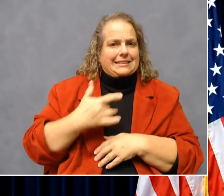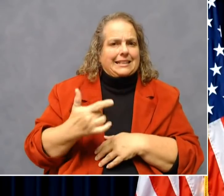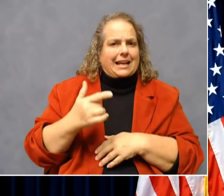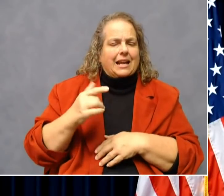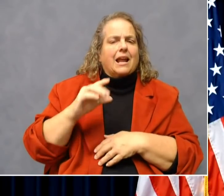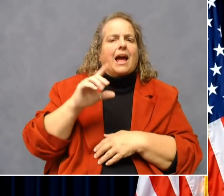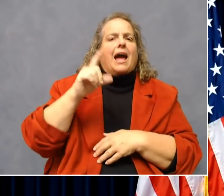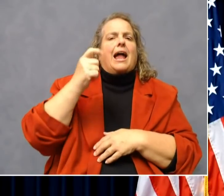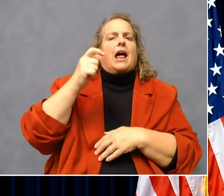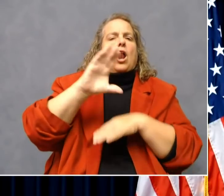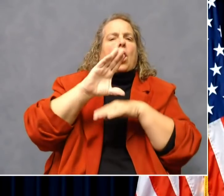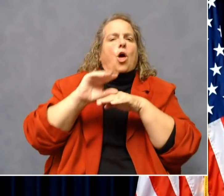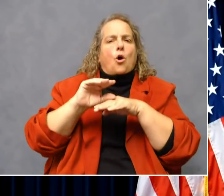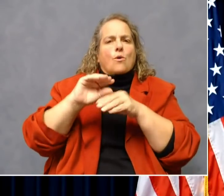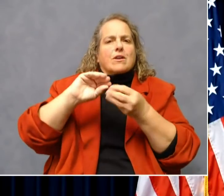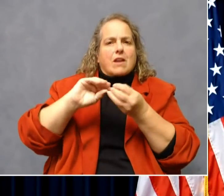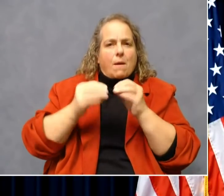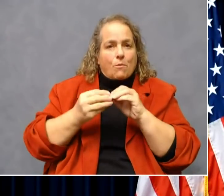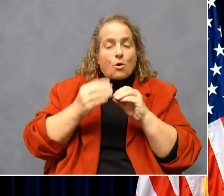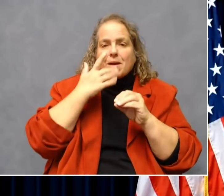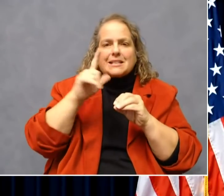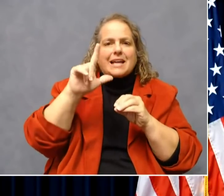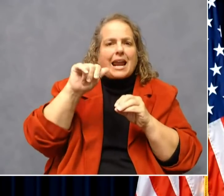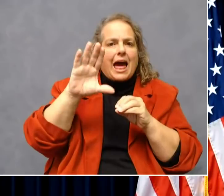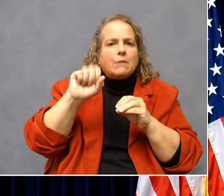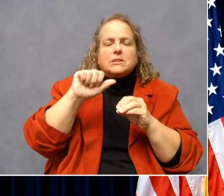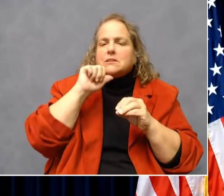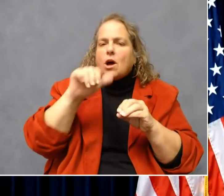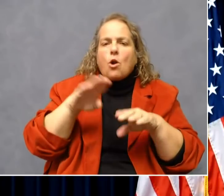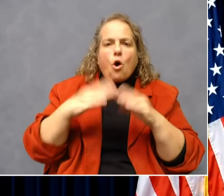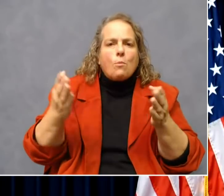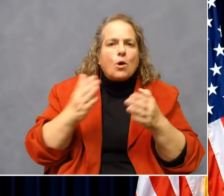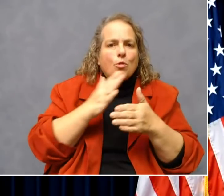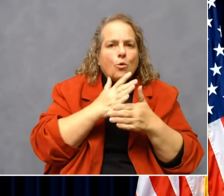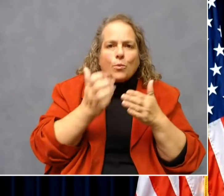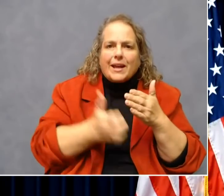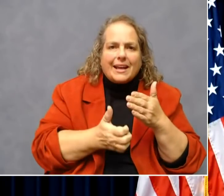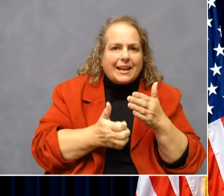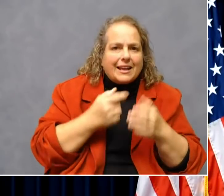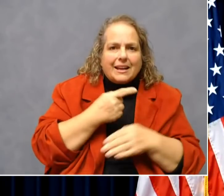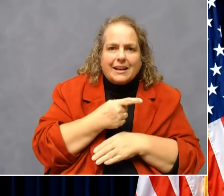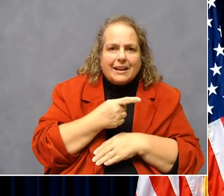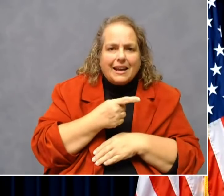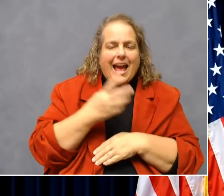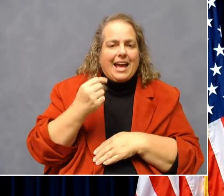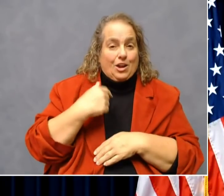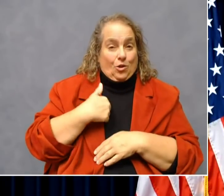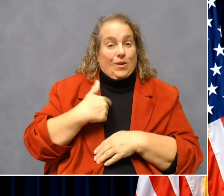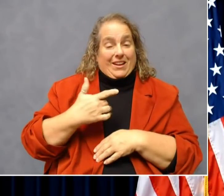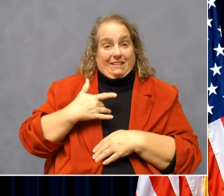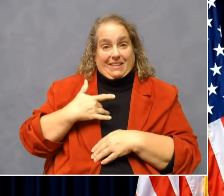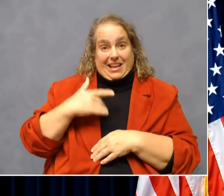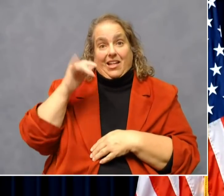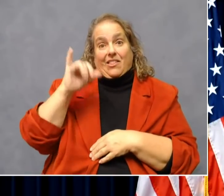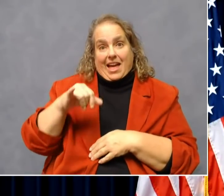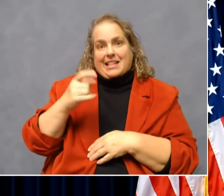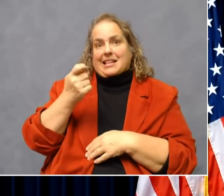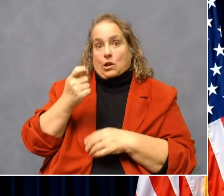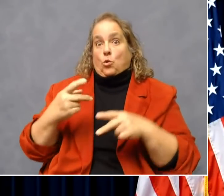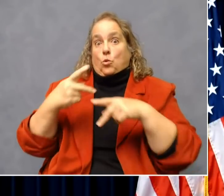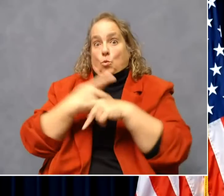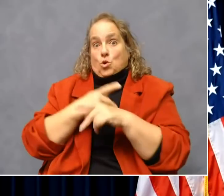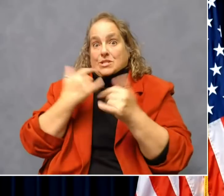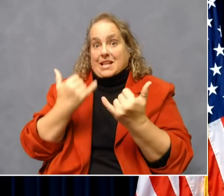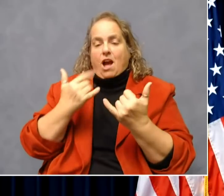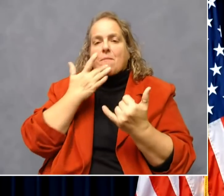open over the weekends. And we believe that that is further exacerbated in this instance